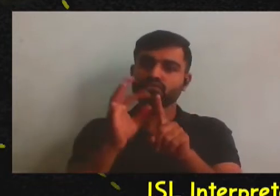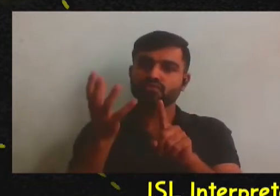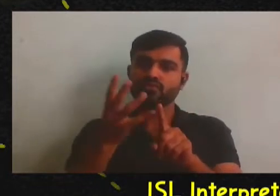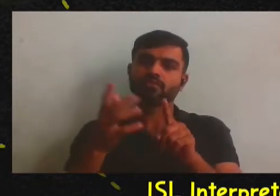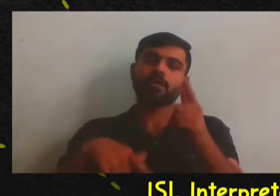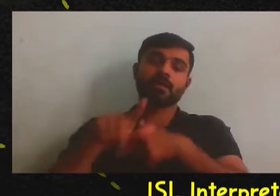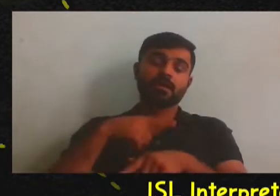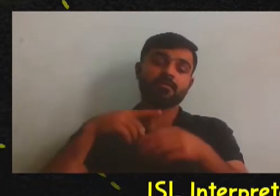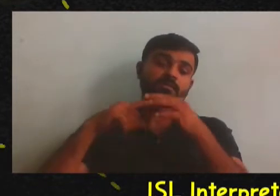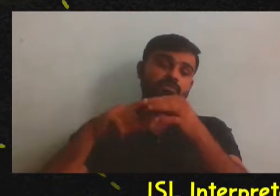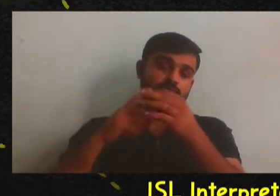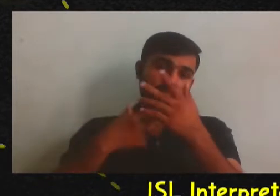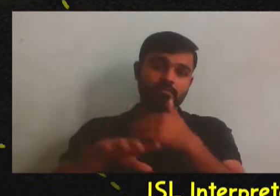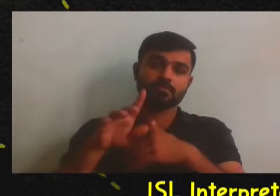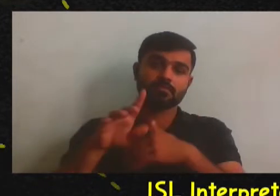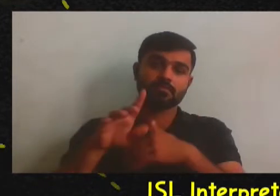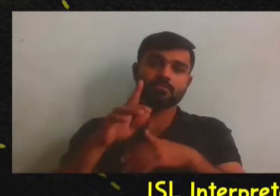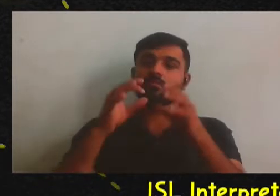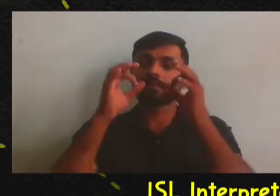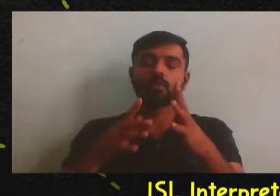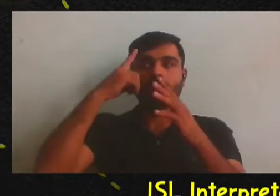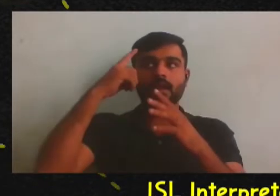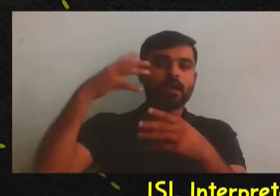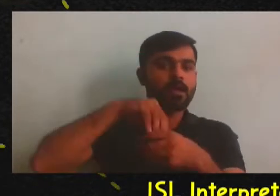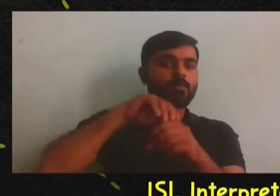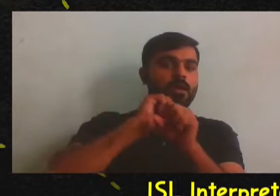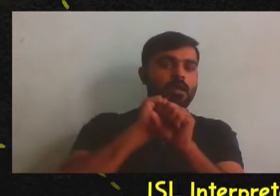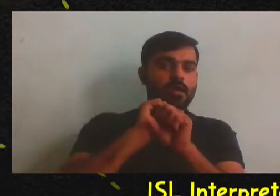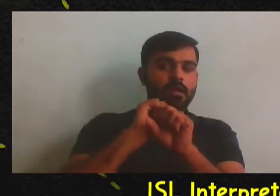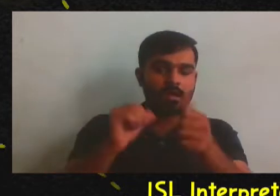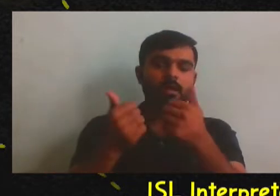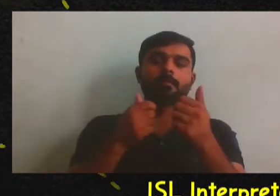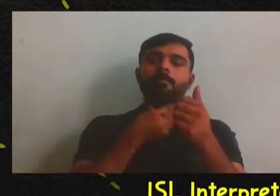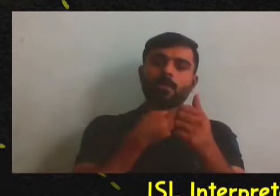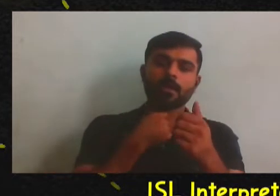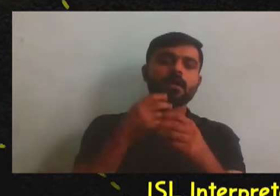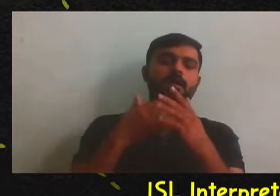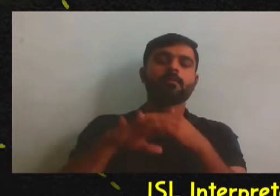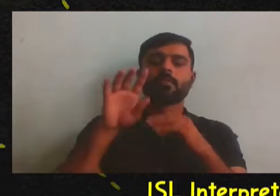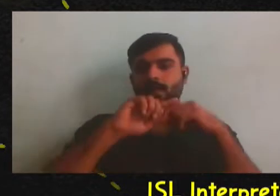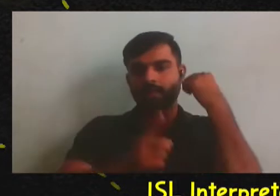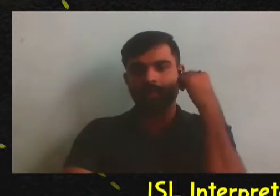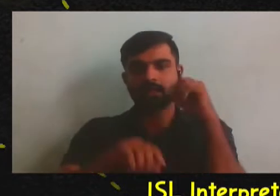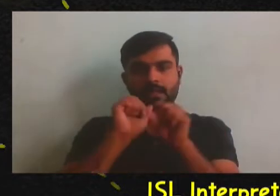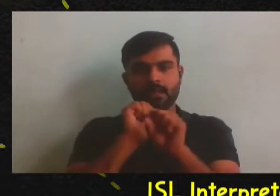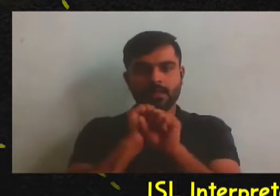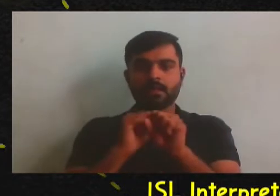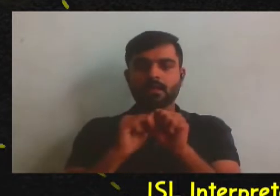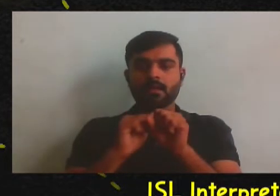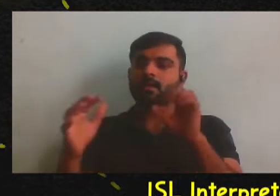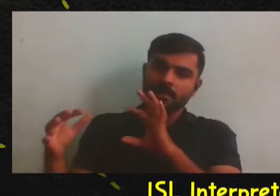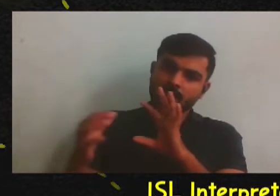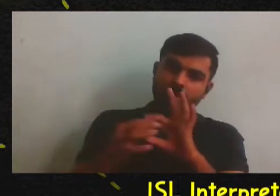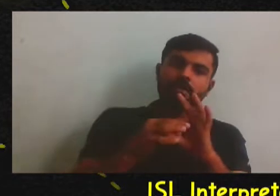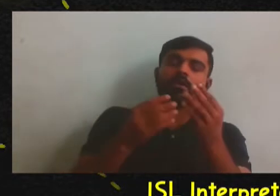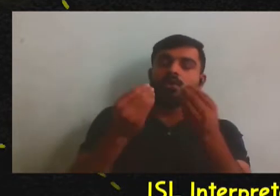the question? What are the forms of desire that you're able to garner from it? And if at the end of it, you could just indulge me and each of you